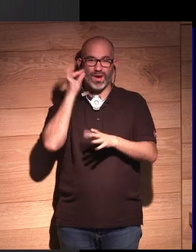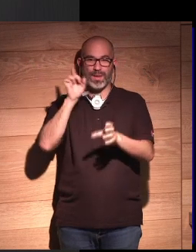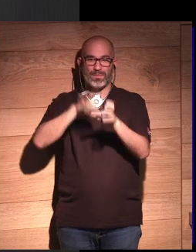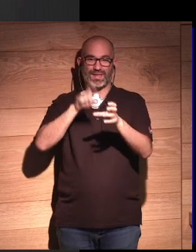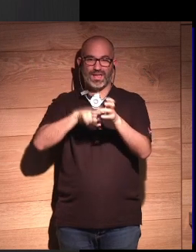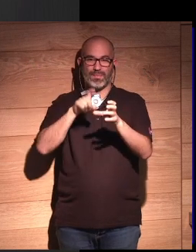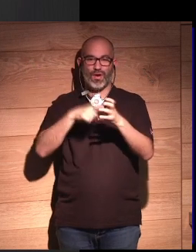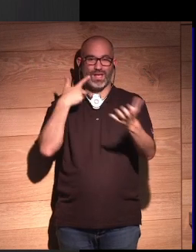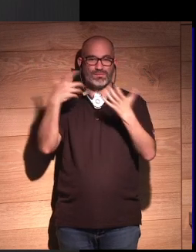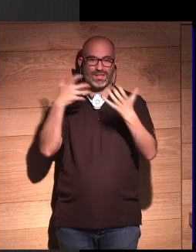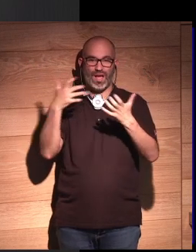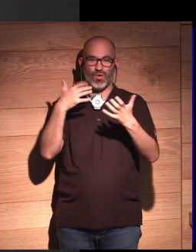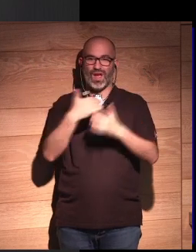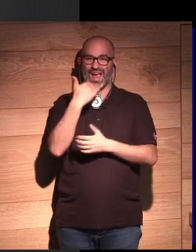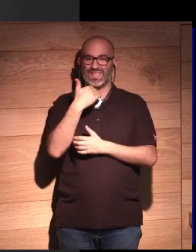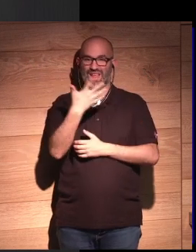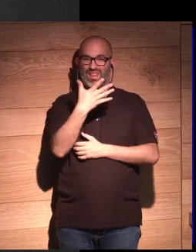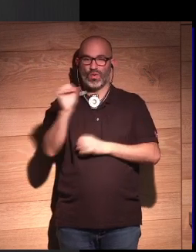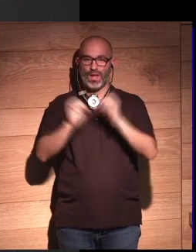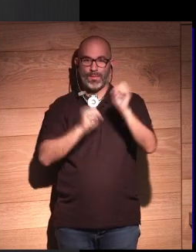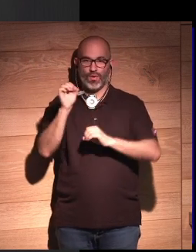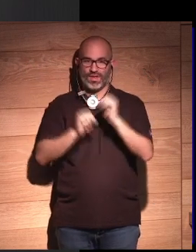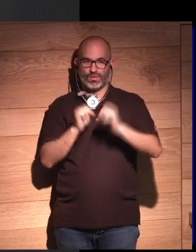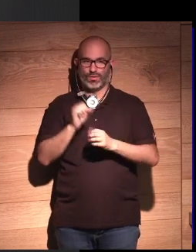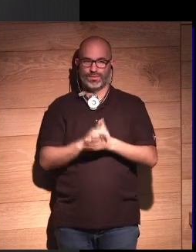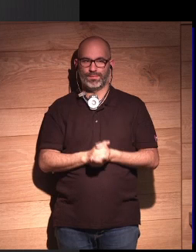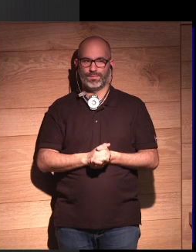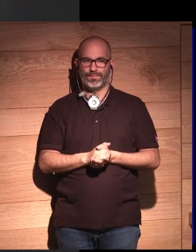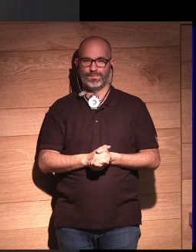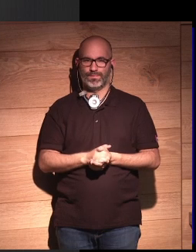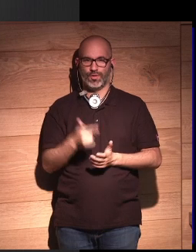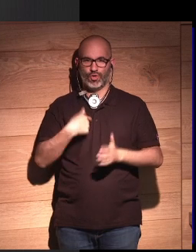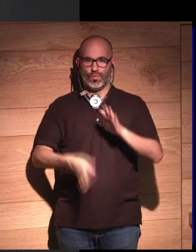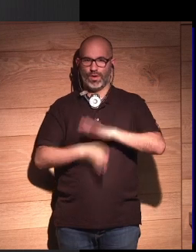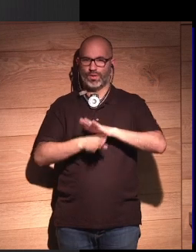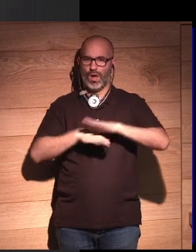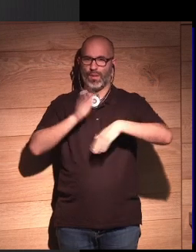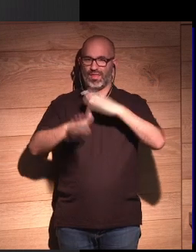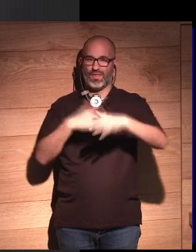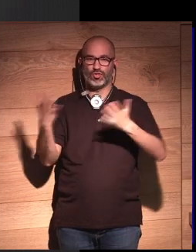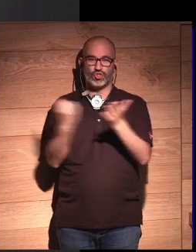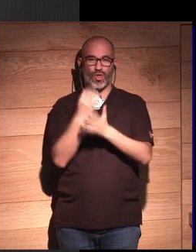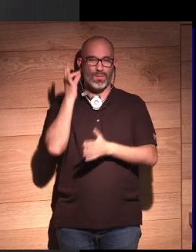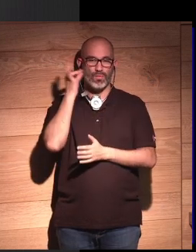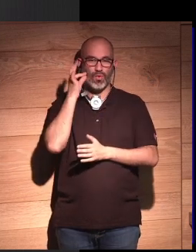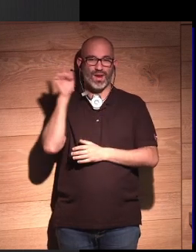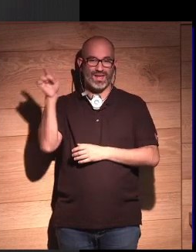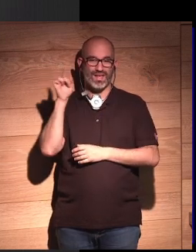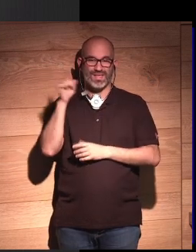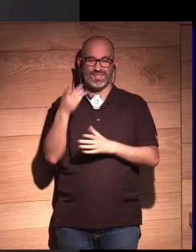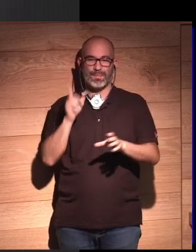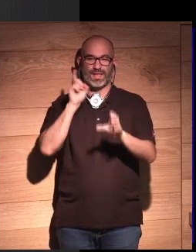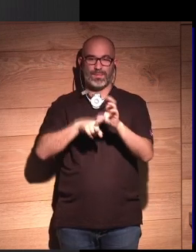50%. I'm just going to keep cooking. All of these women in the show. It was very interesting to see